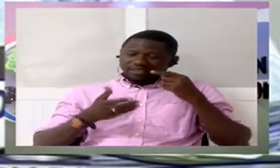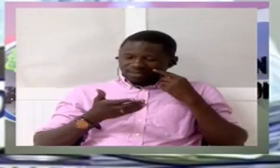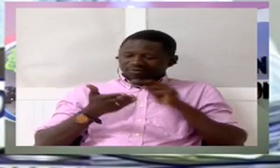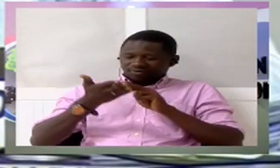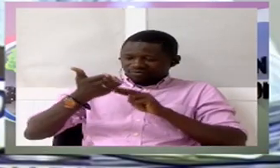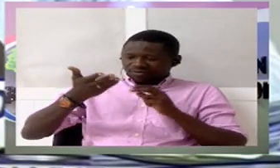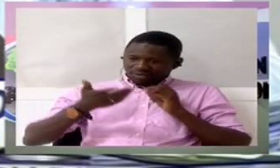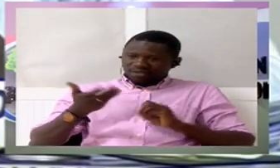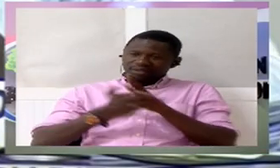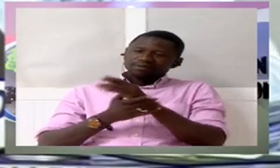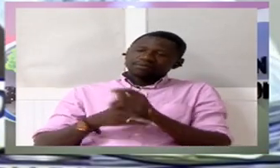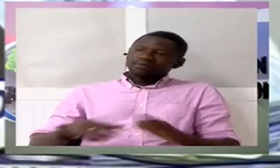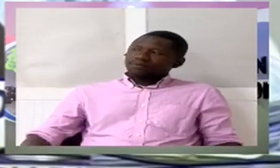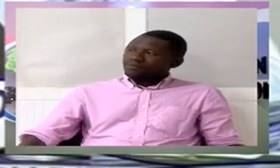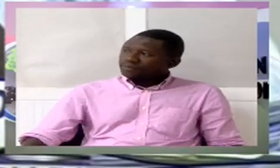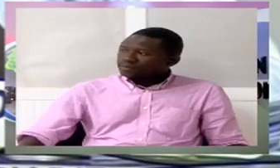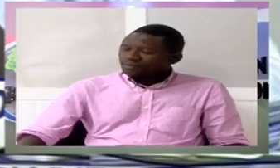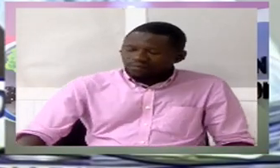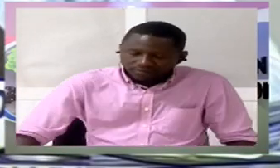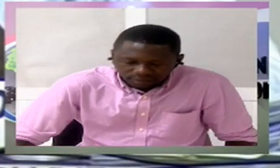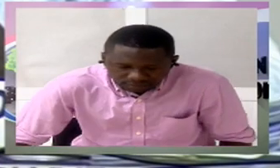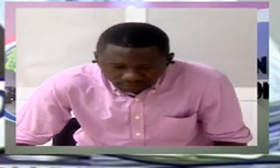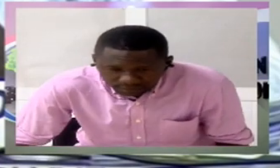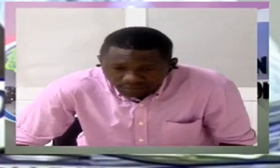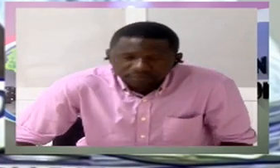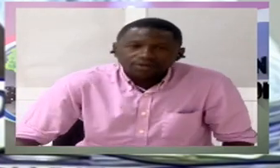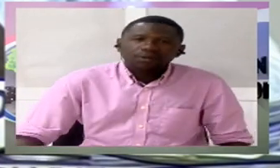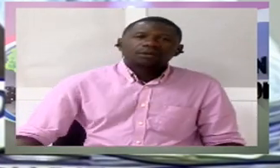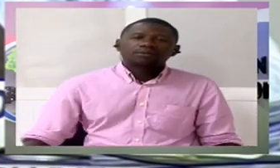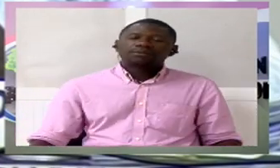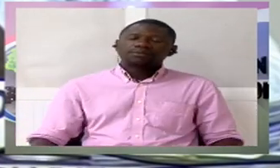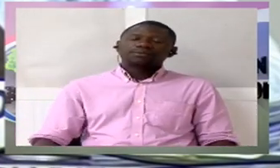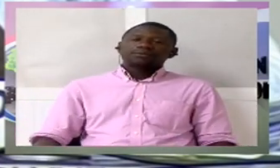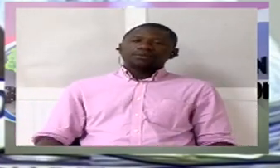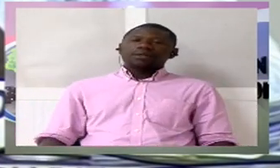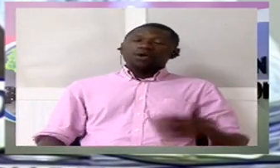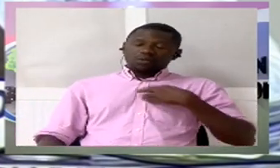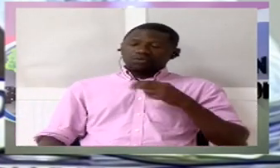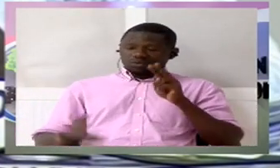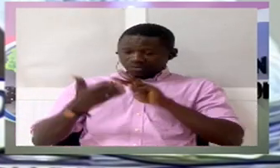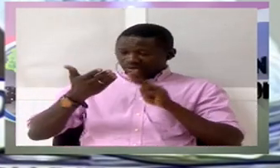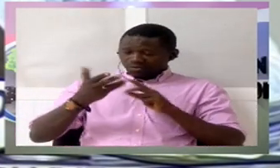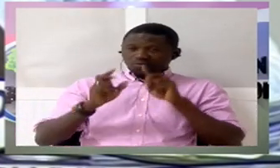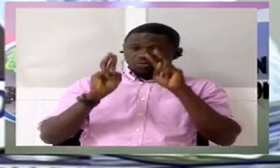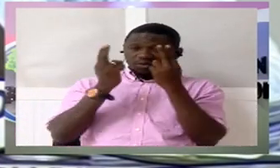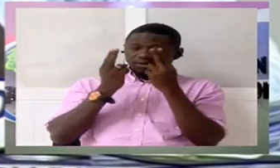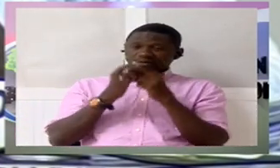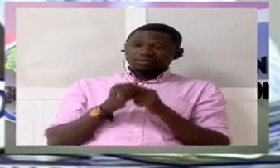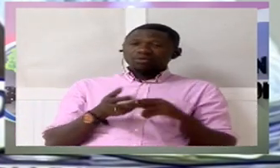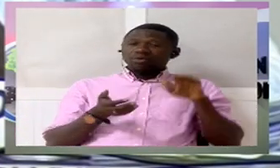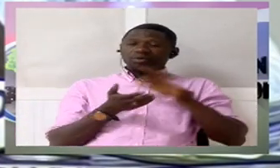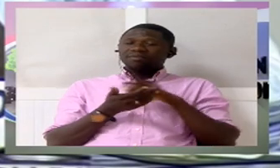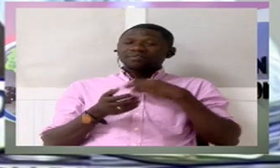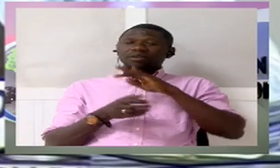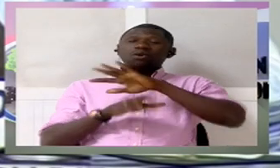terms. I will read out one paragraph. It says, on behalf of the